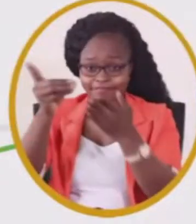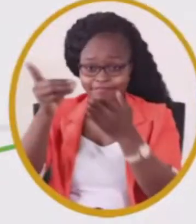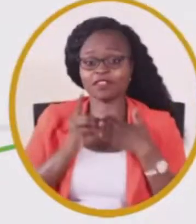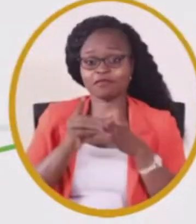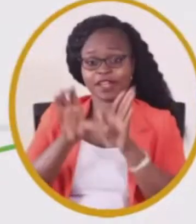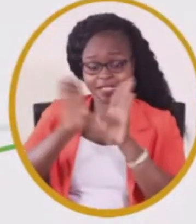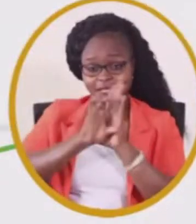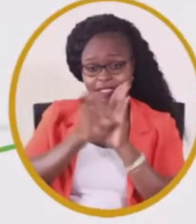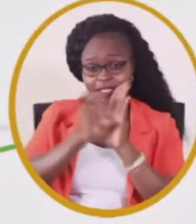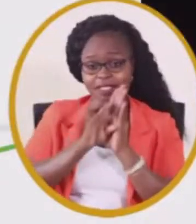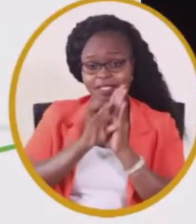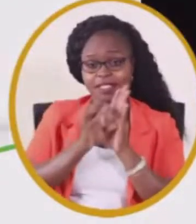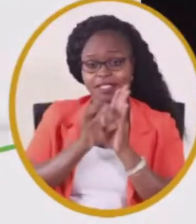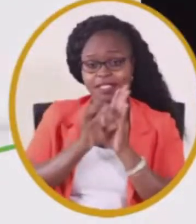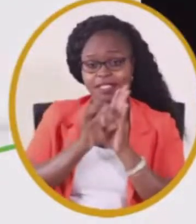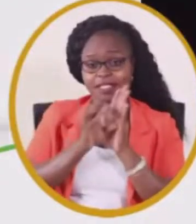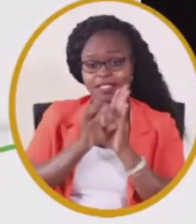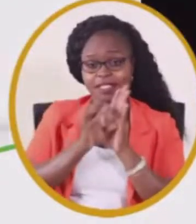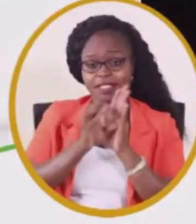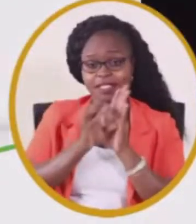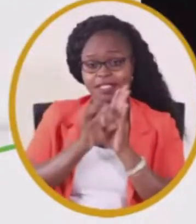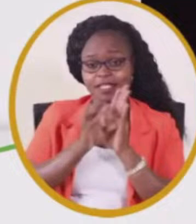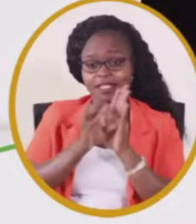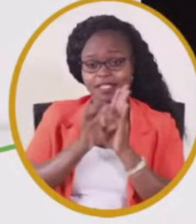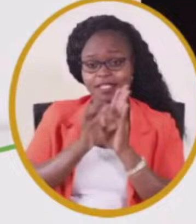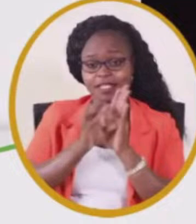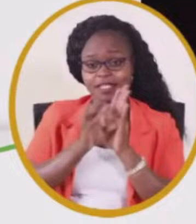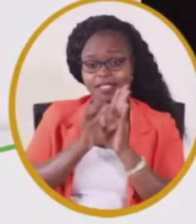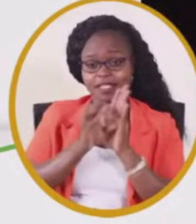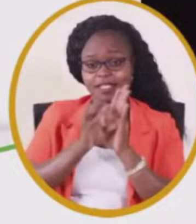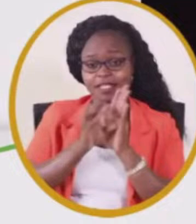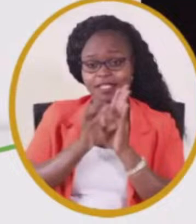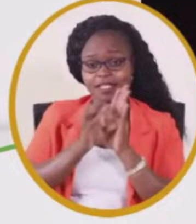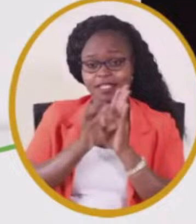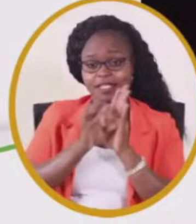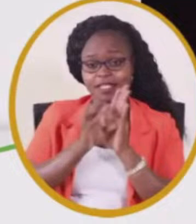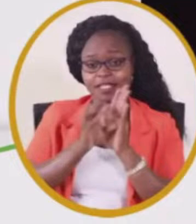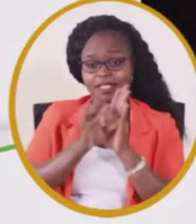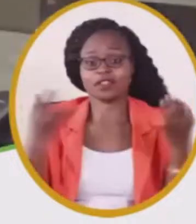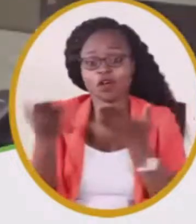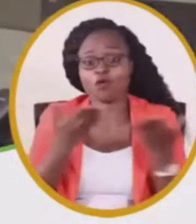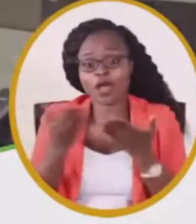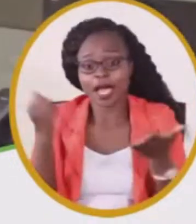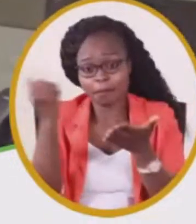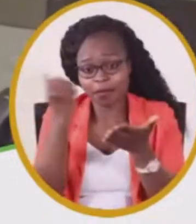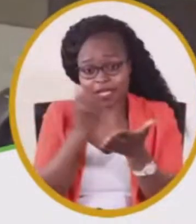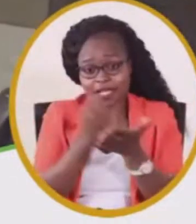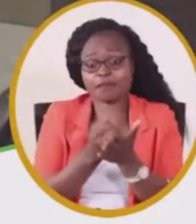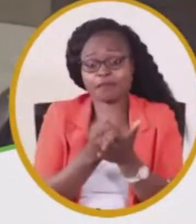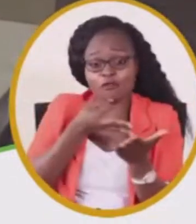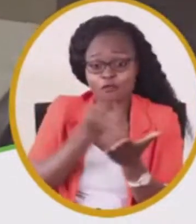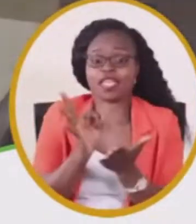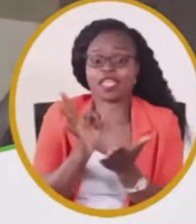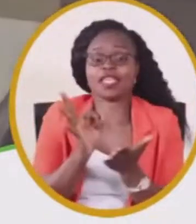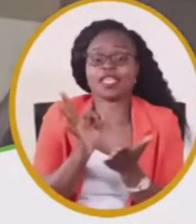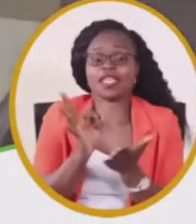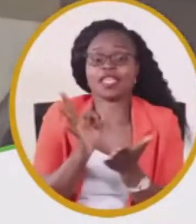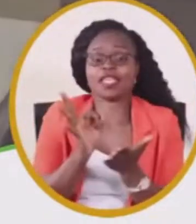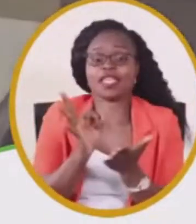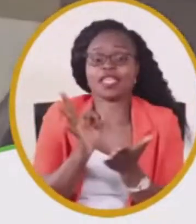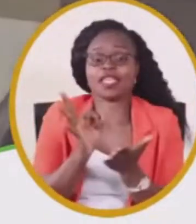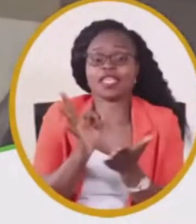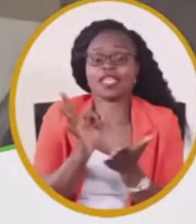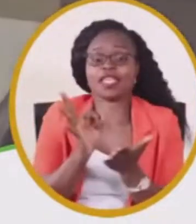which prescribes the requirements for each service, timelines and, where applicable, the chargeable fees.